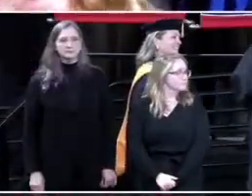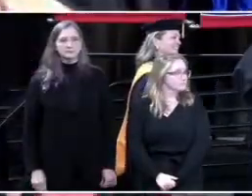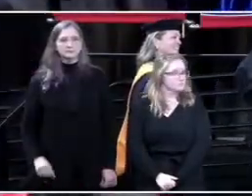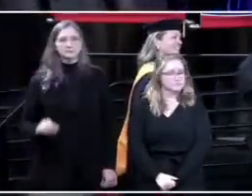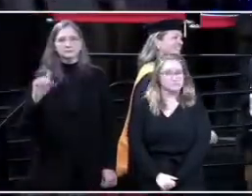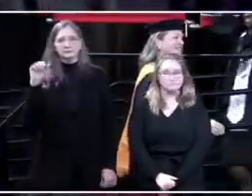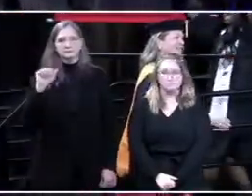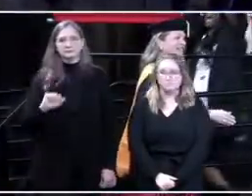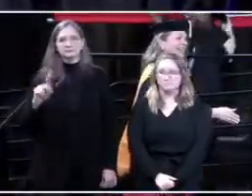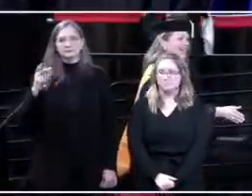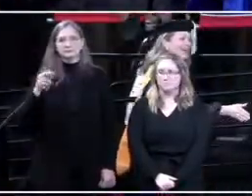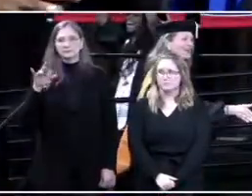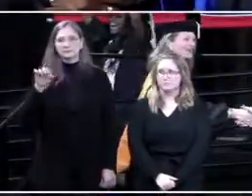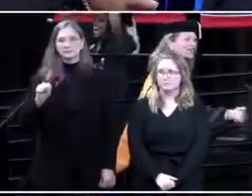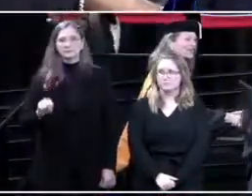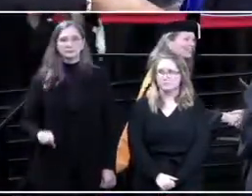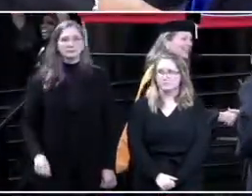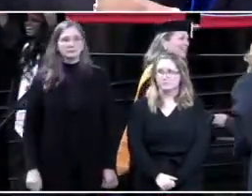Amaya Harris.